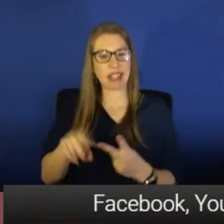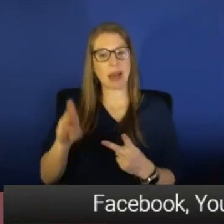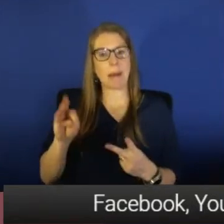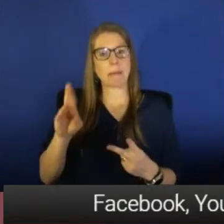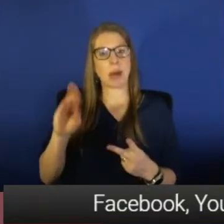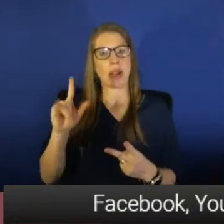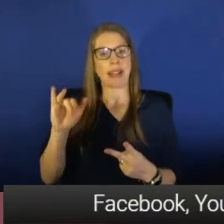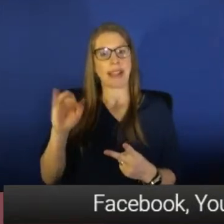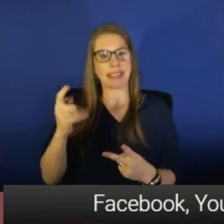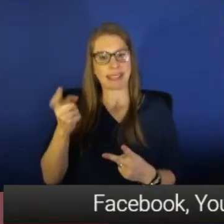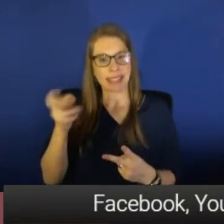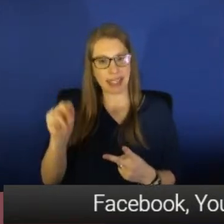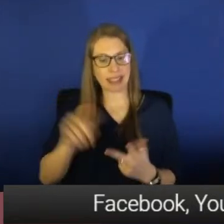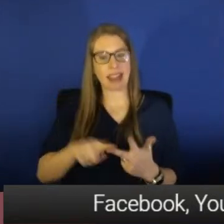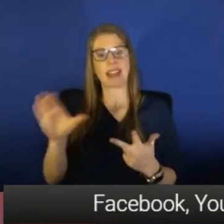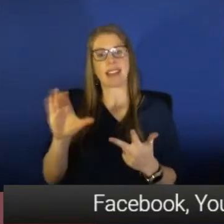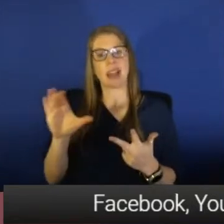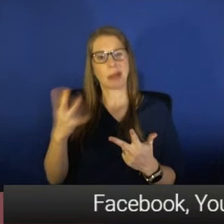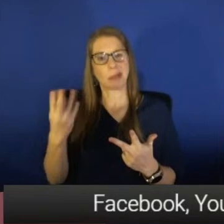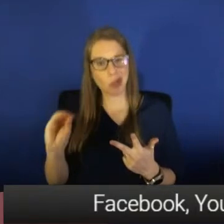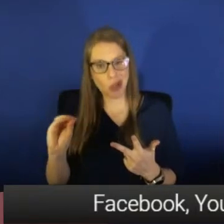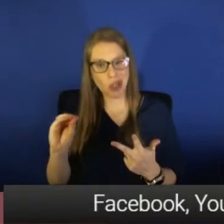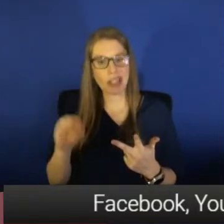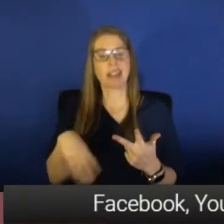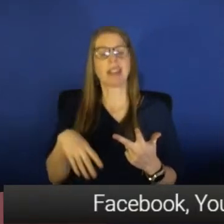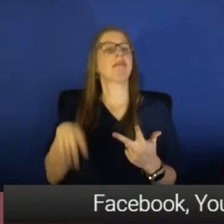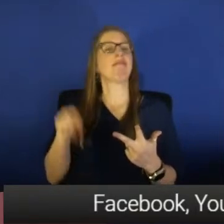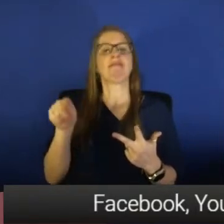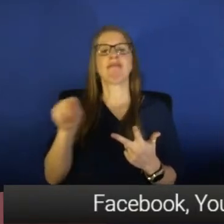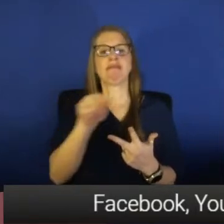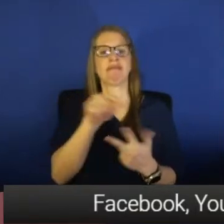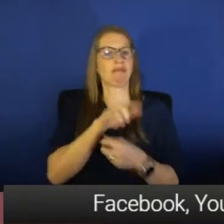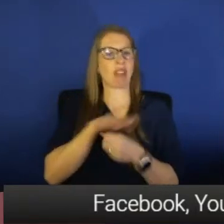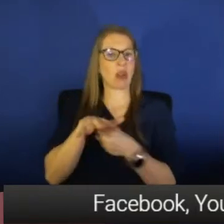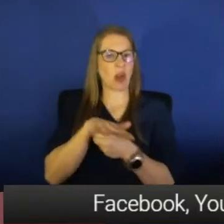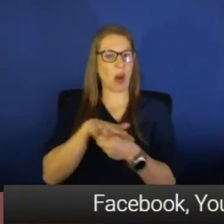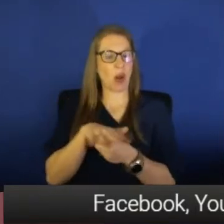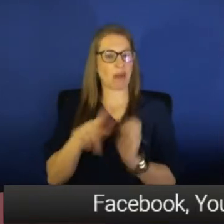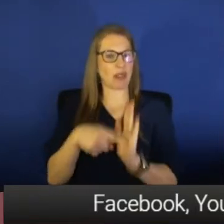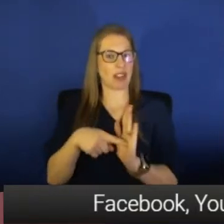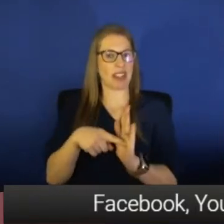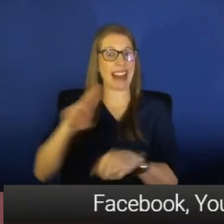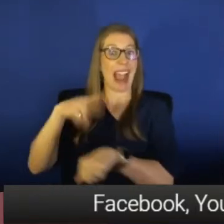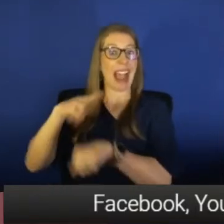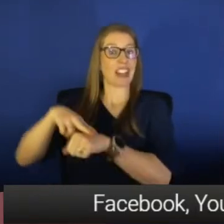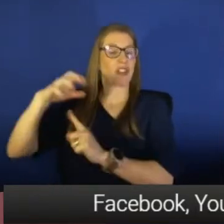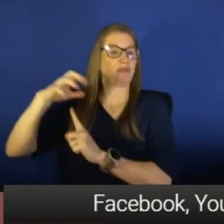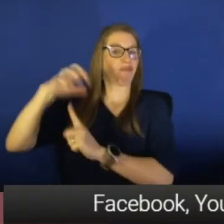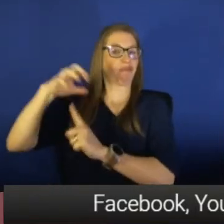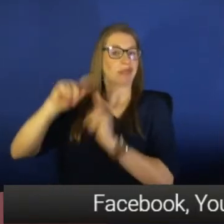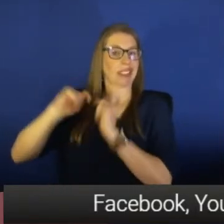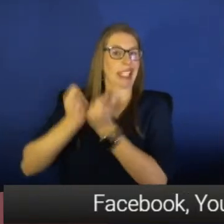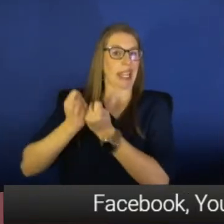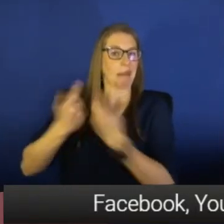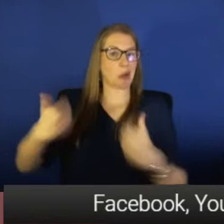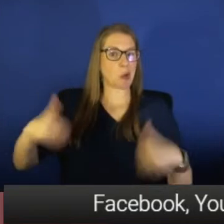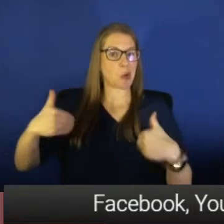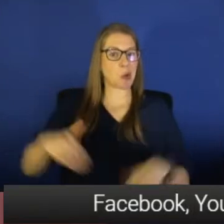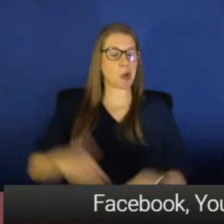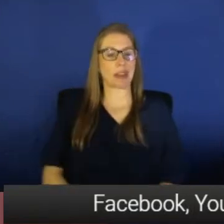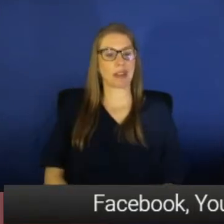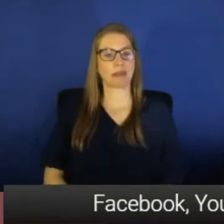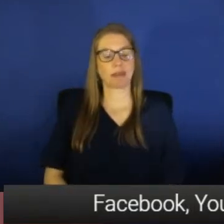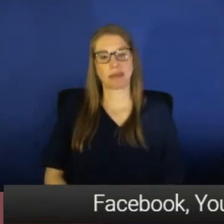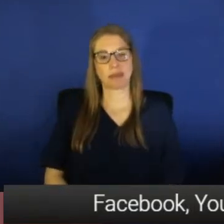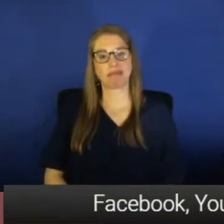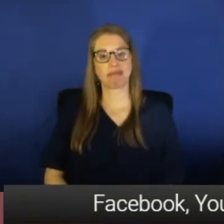Burlington, Columbia, Missouri. I mean, just really local representation on a national championship team. And I think that really speaks to the